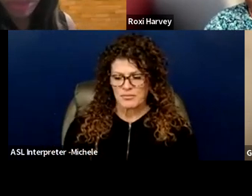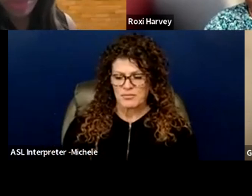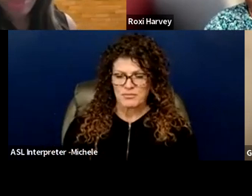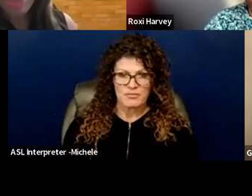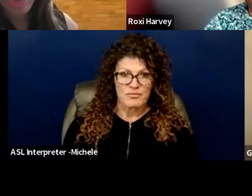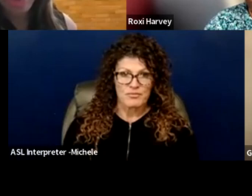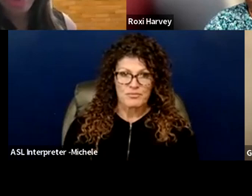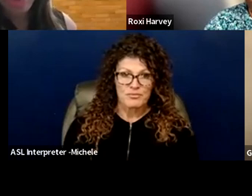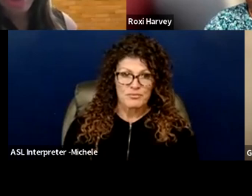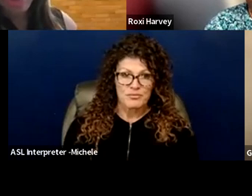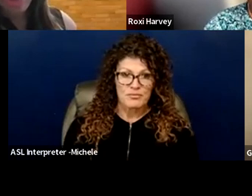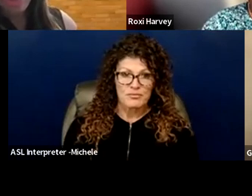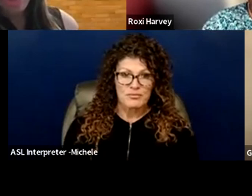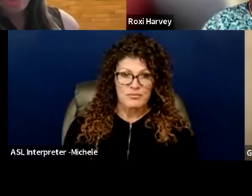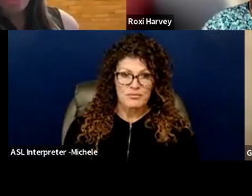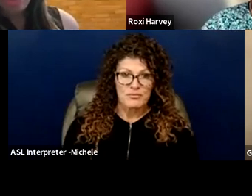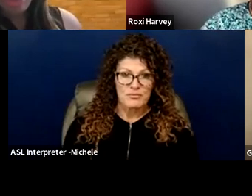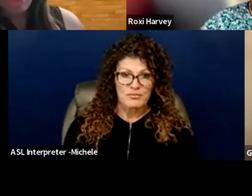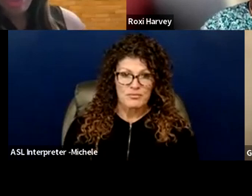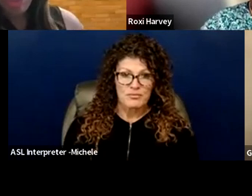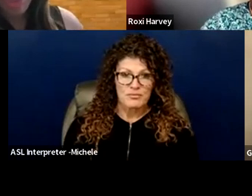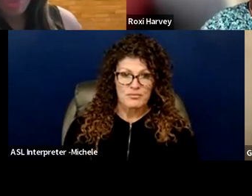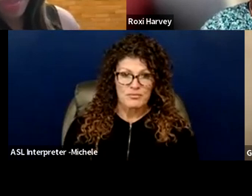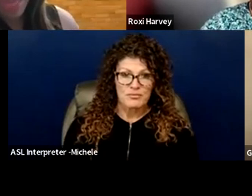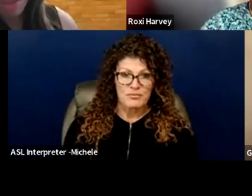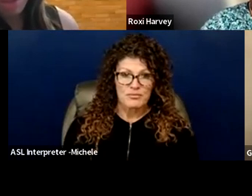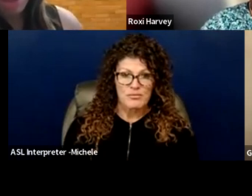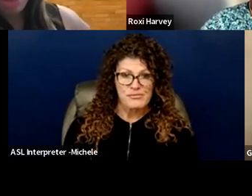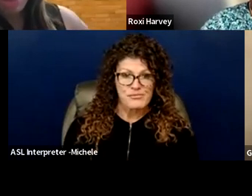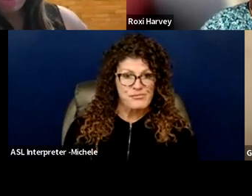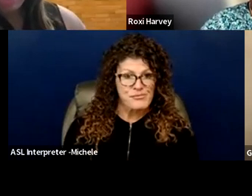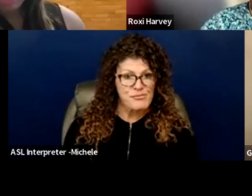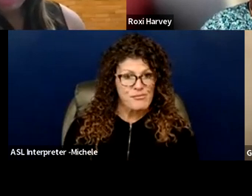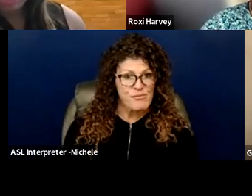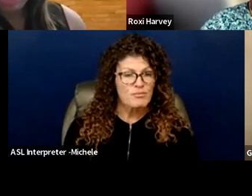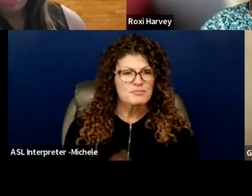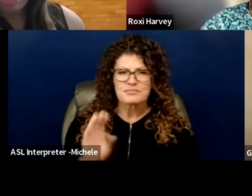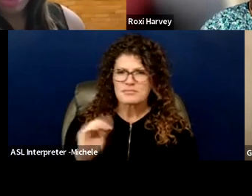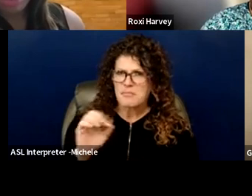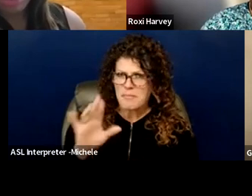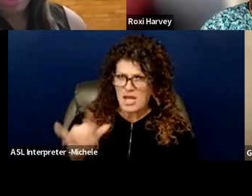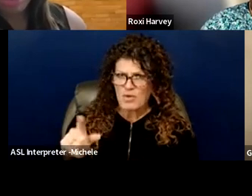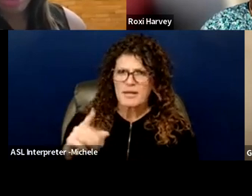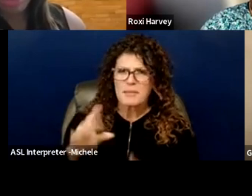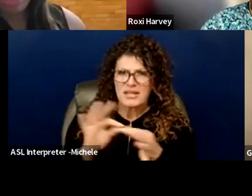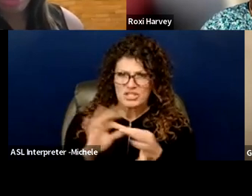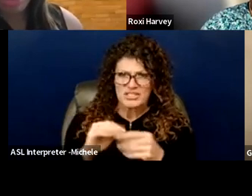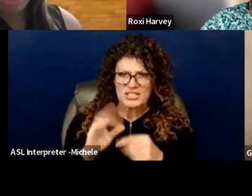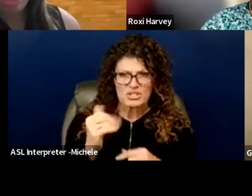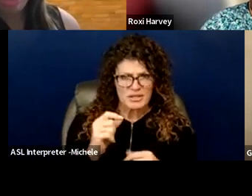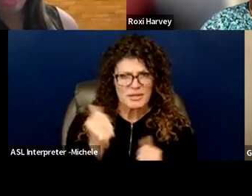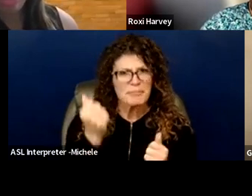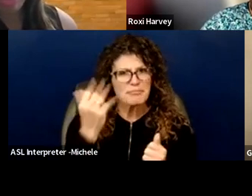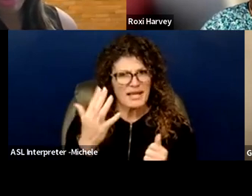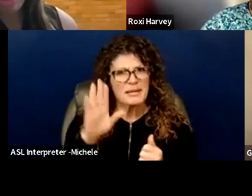Right. Sure, and I can take a stab. Tell me if I'm missing any questions. And I think Mary pointed out in the chat, I think rightly, that, you know, many